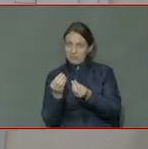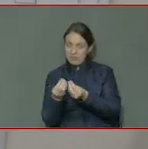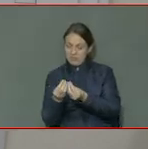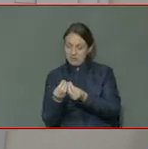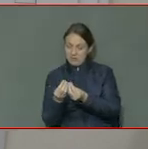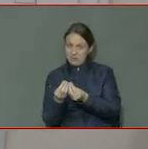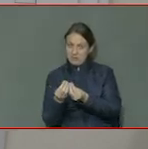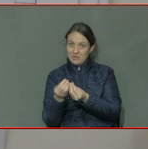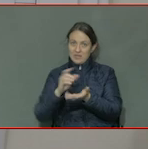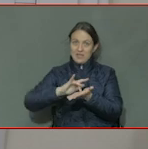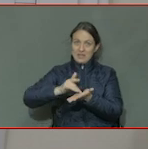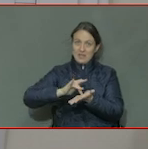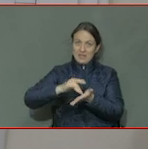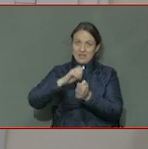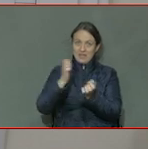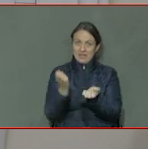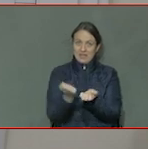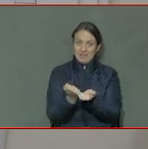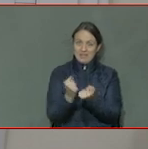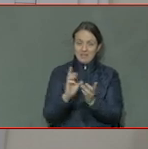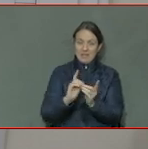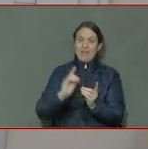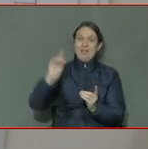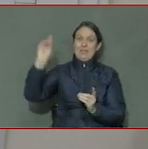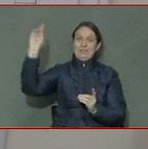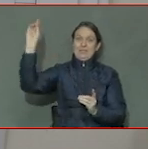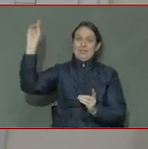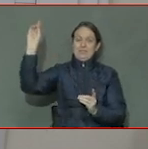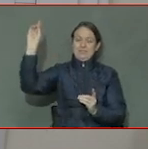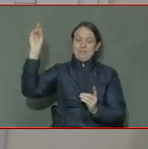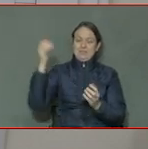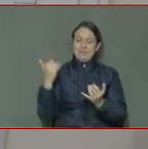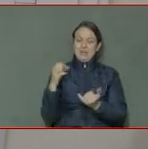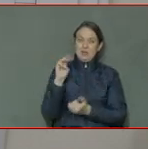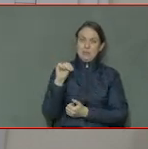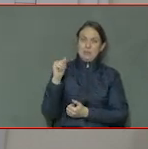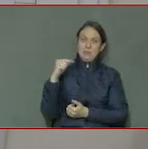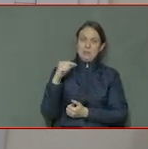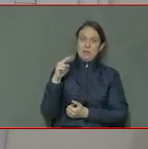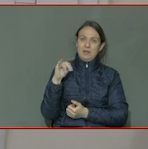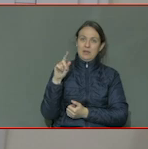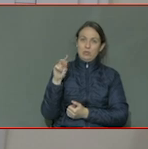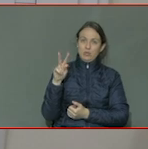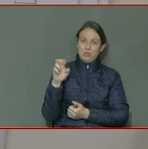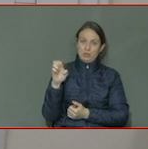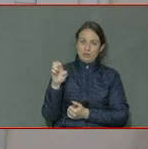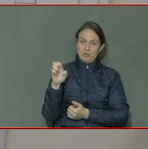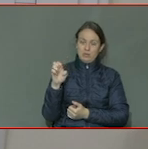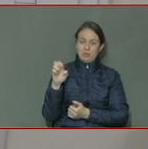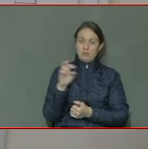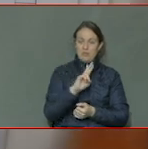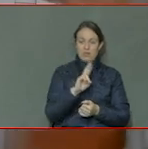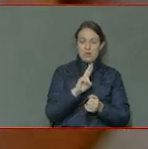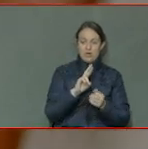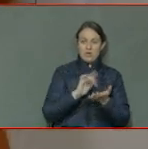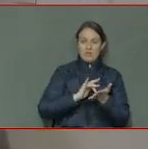distance from the center of the Earth. The magnitude of the force on the mass at a distance r from the center is